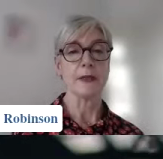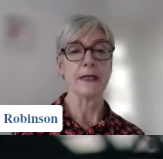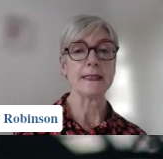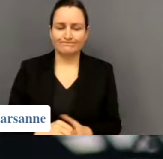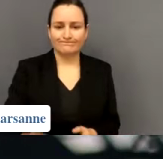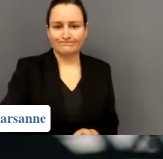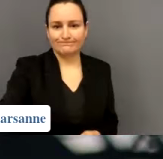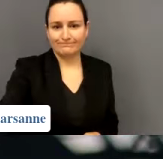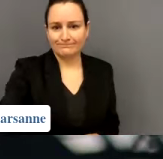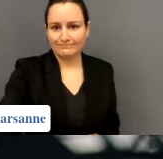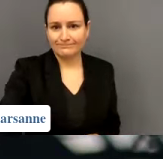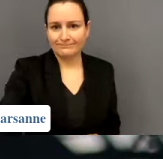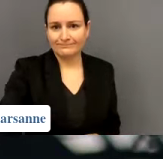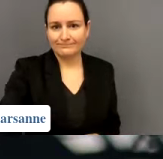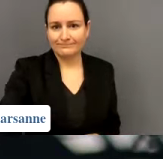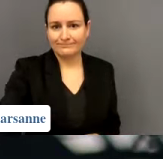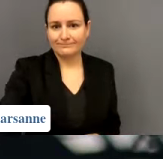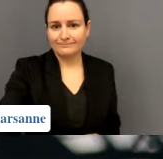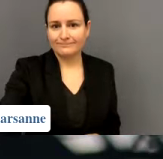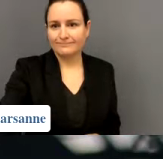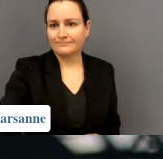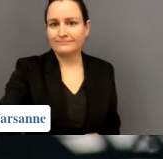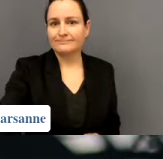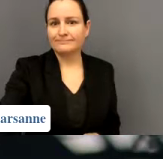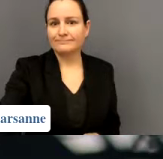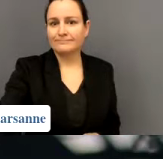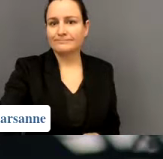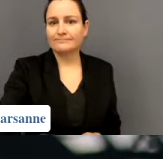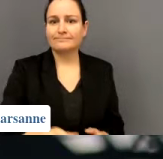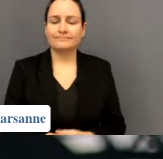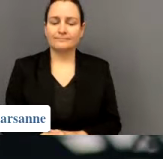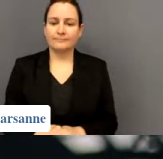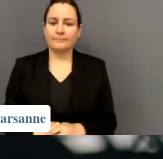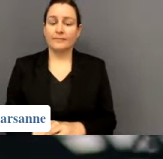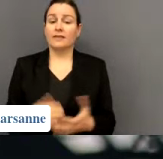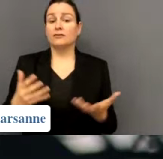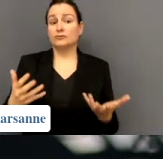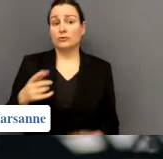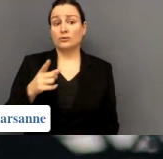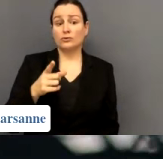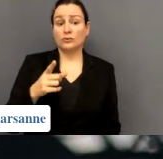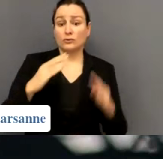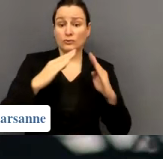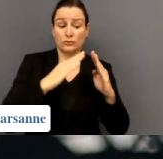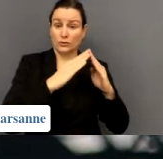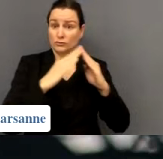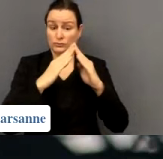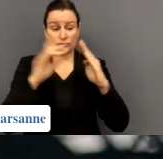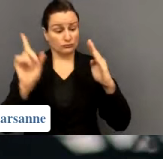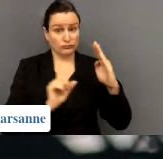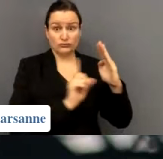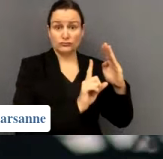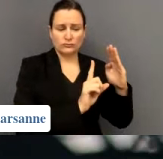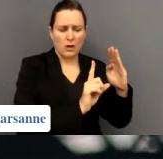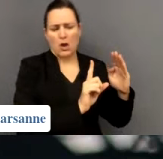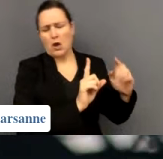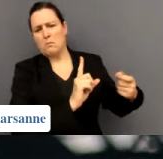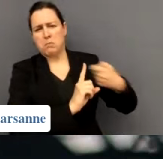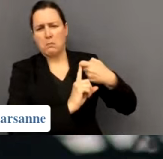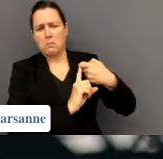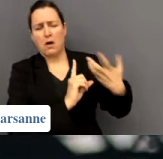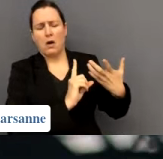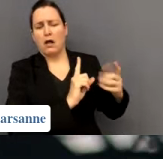from experiencing the intimate terrorism of domestic and family violence. This includes those who are financially well off. But the